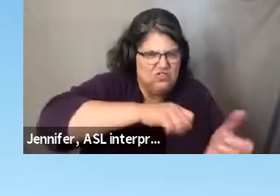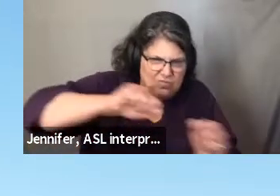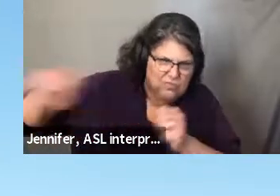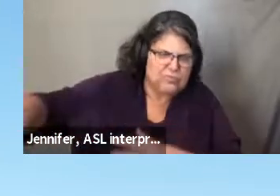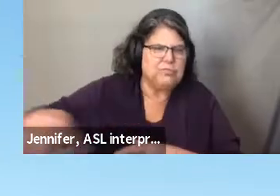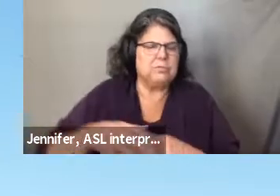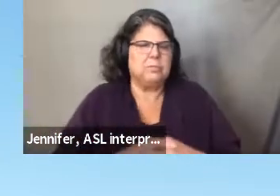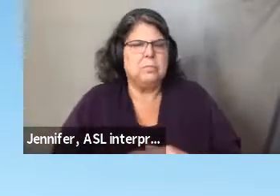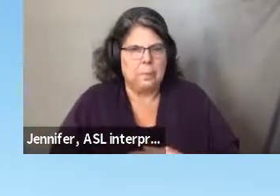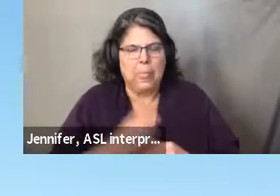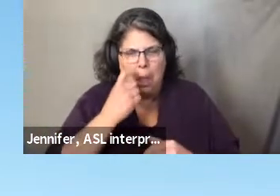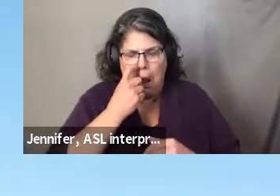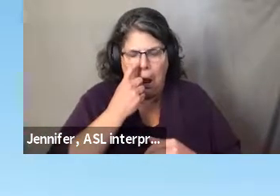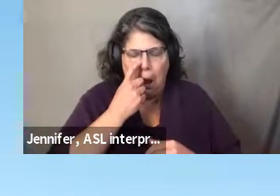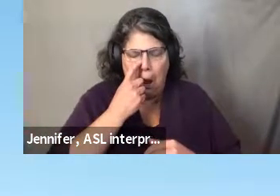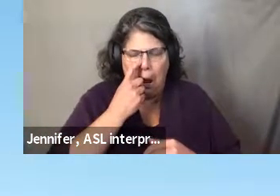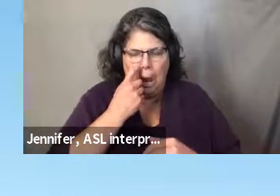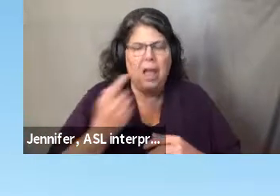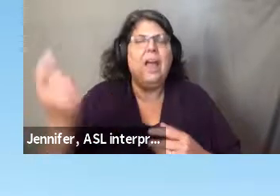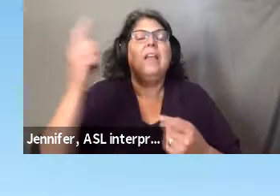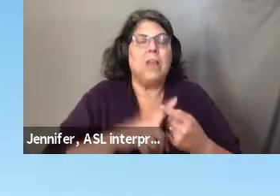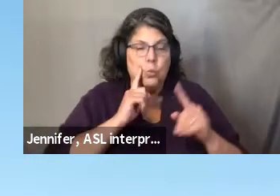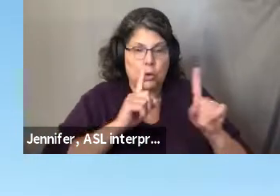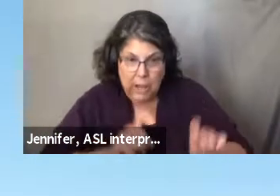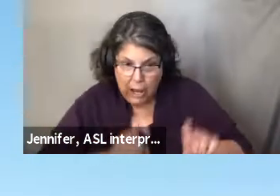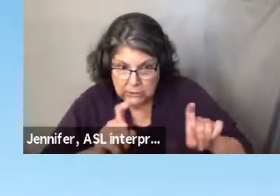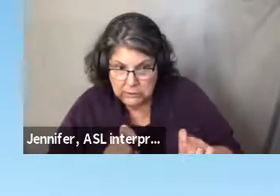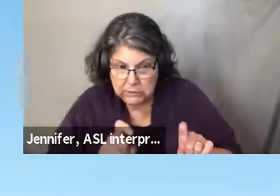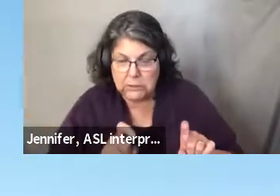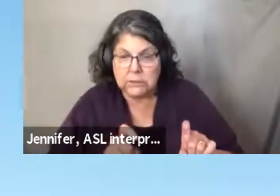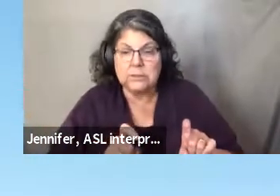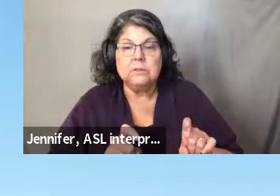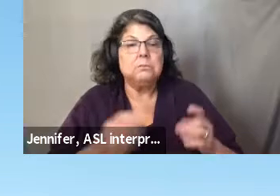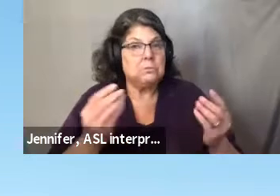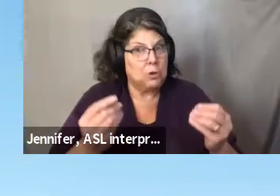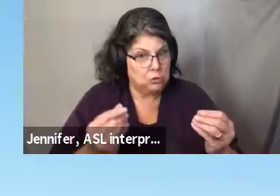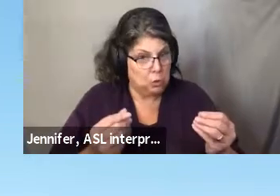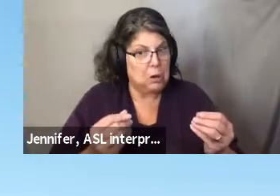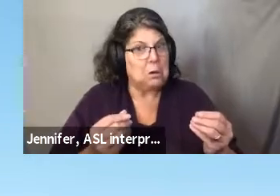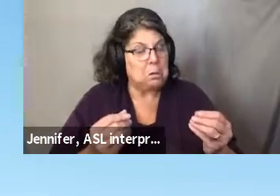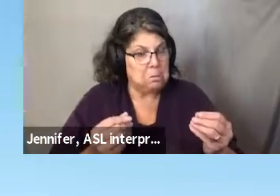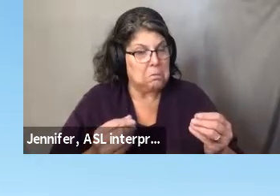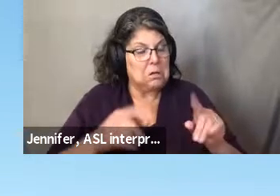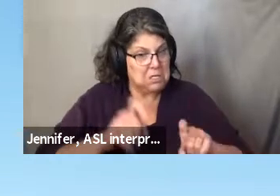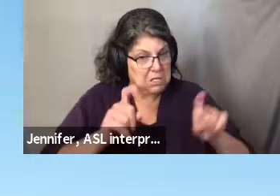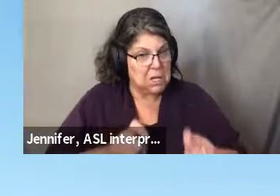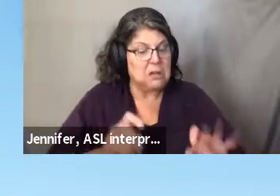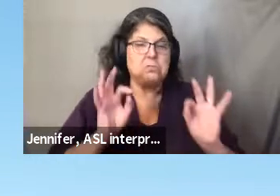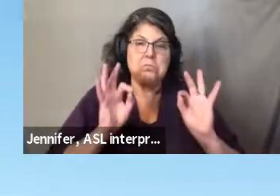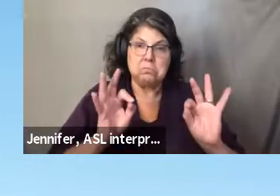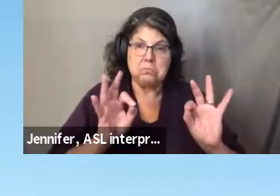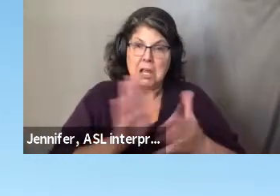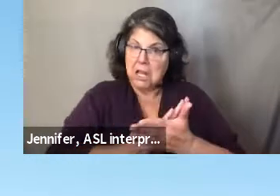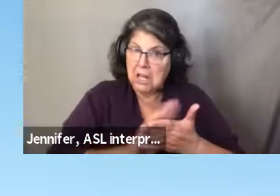off the site. Then we'll do soil sampling. Once the soil sampling comes back as being clean